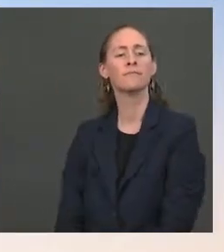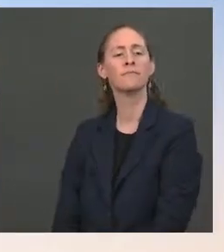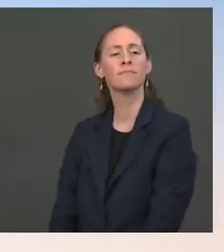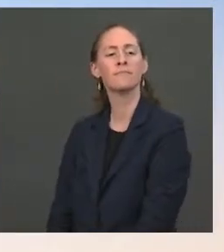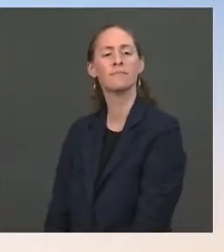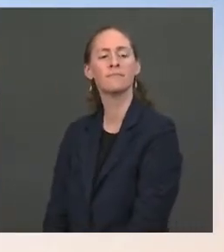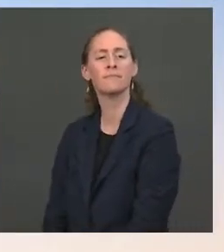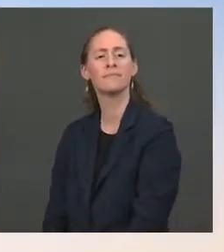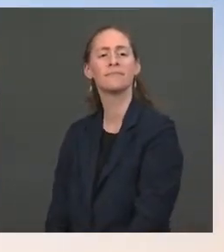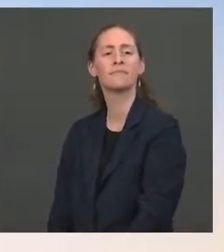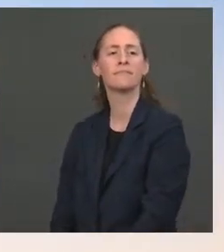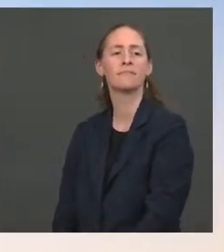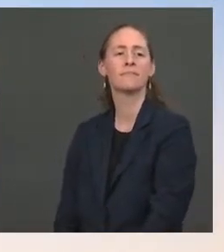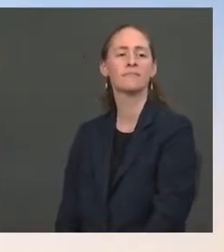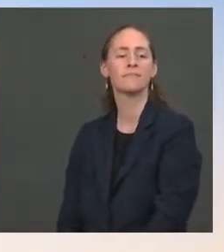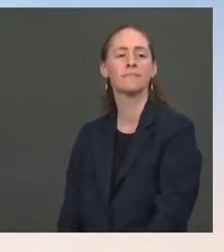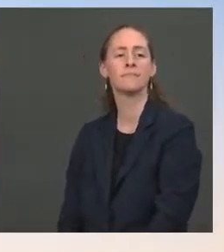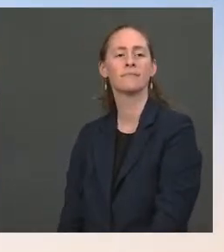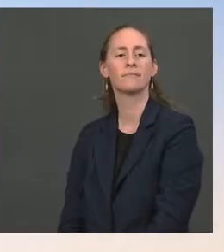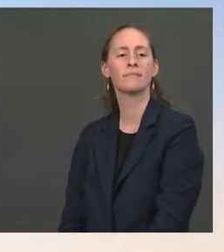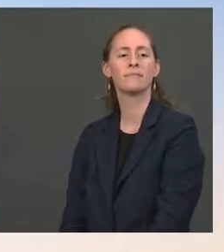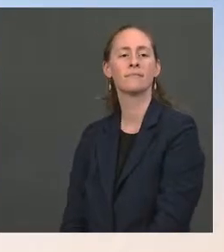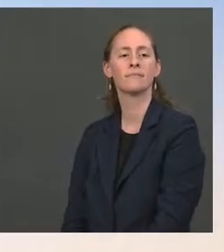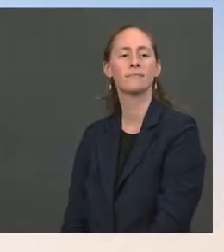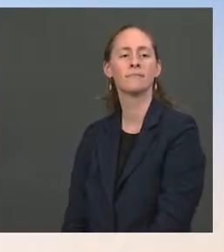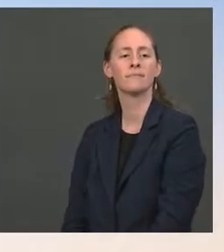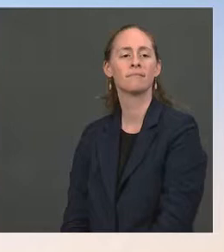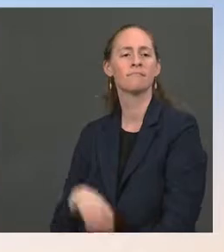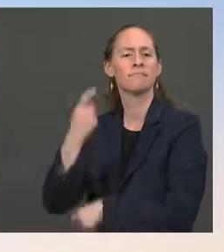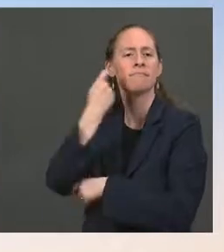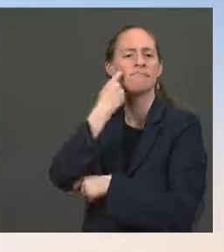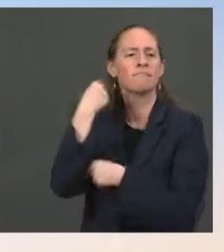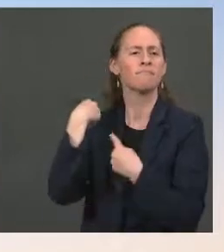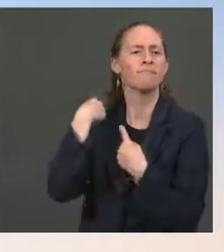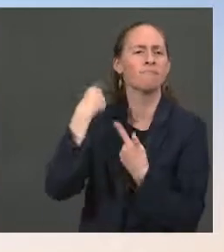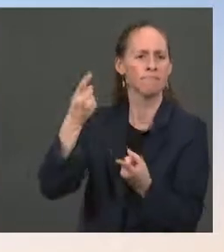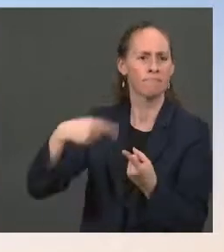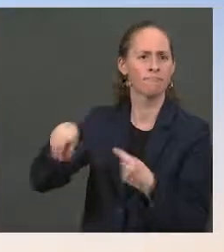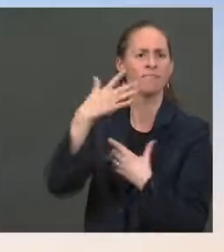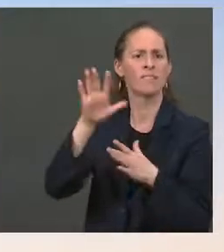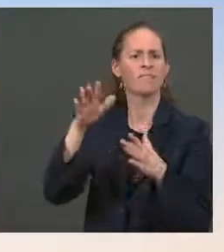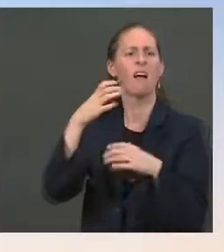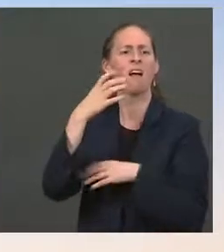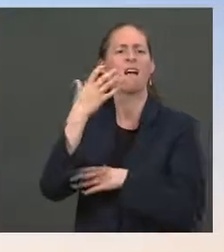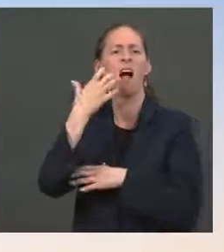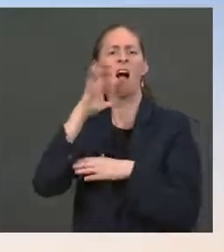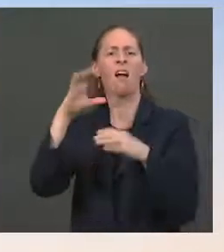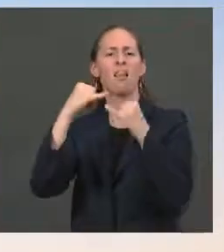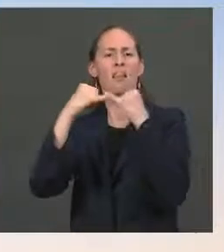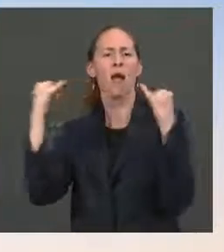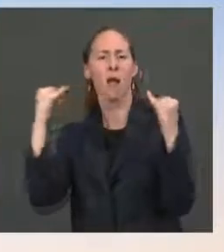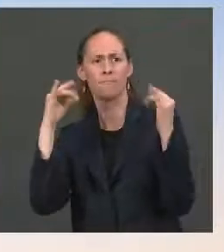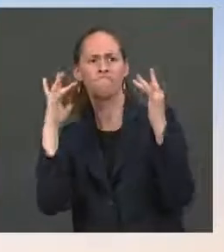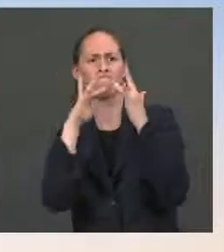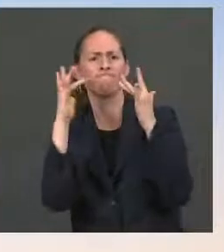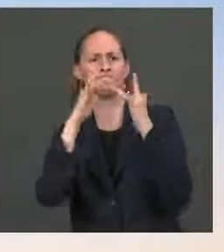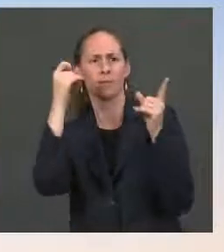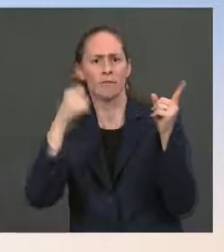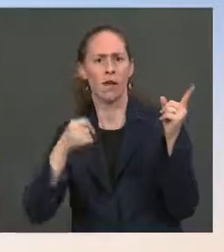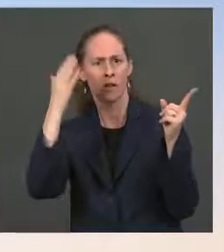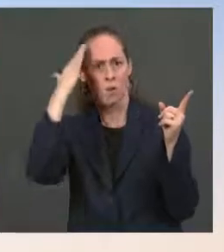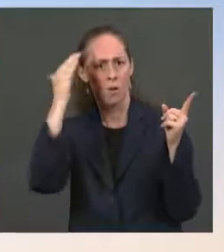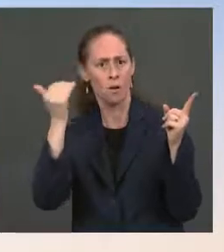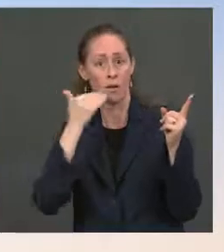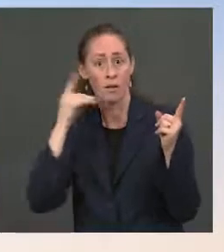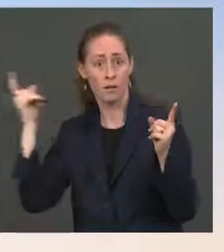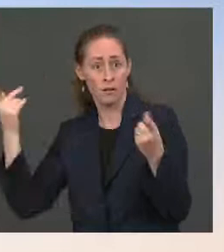press agency says they've reopened the hotline with South Korea. Just wondering if the administration has been in touch with Seoul in that time, and what